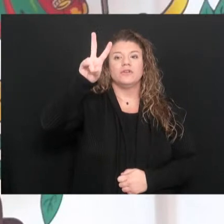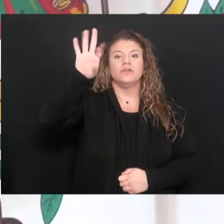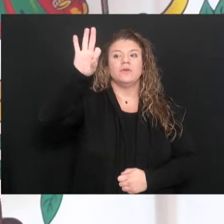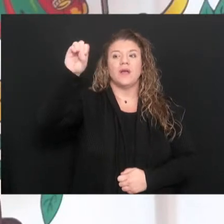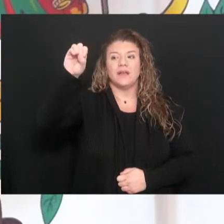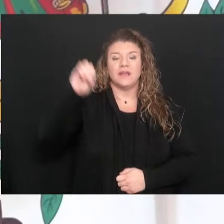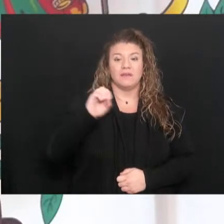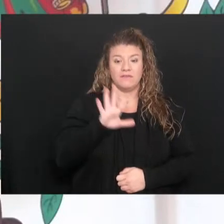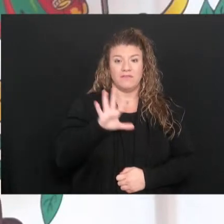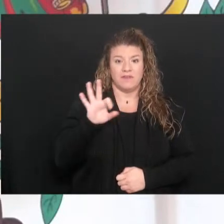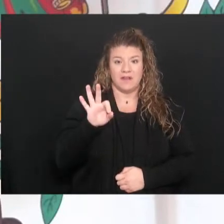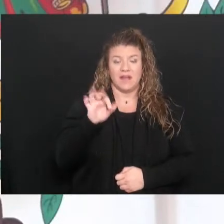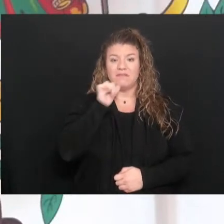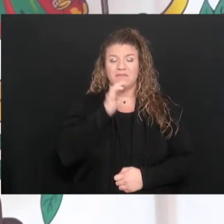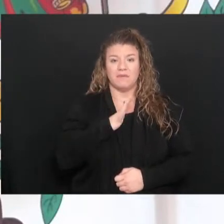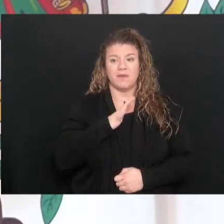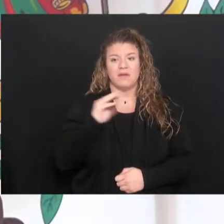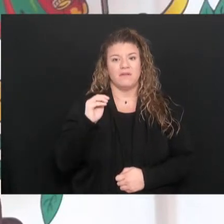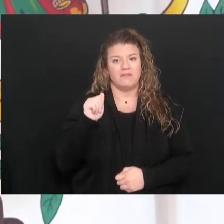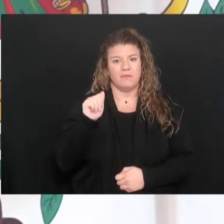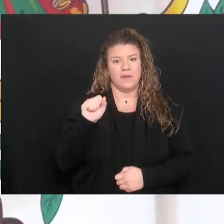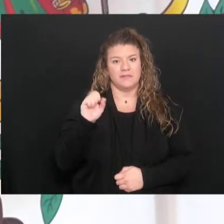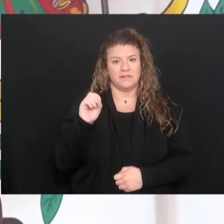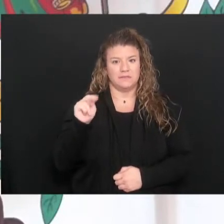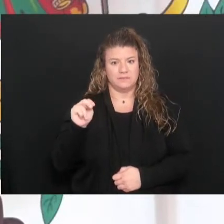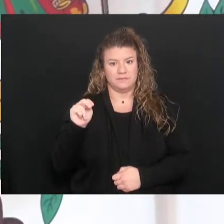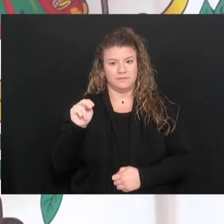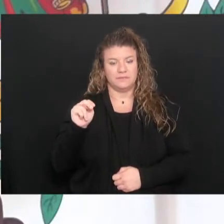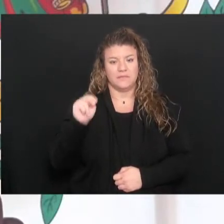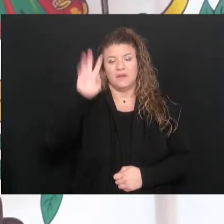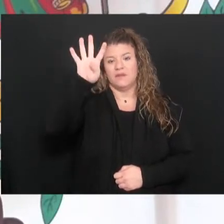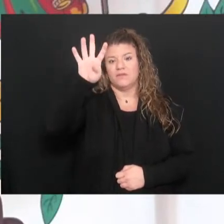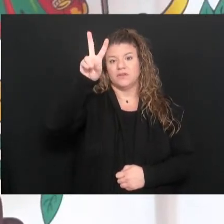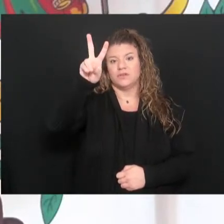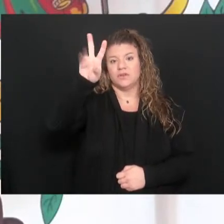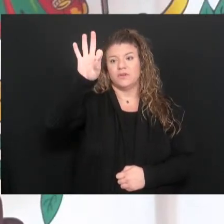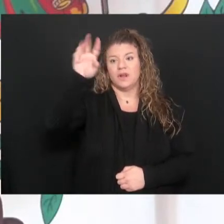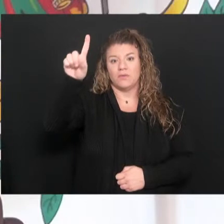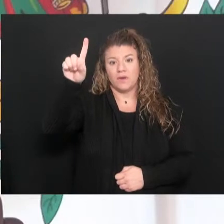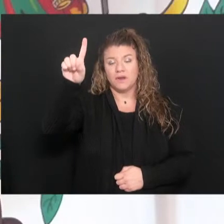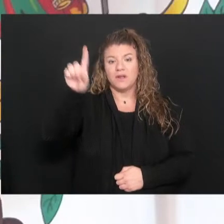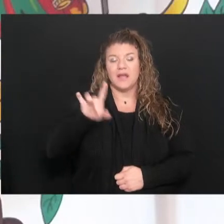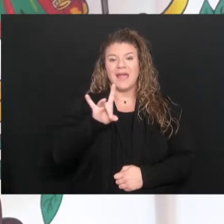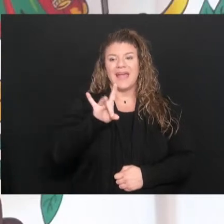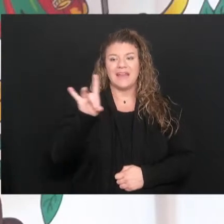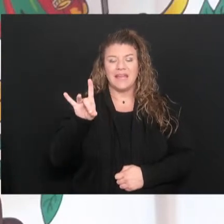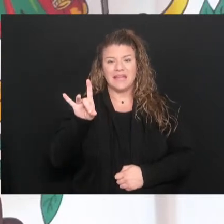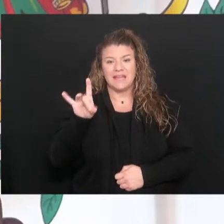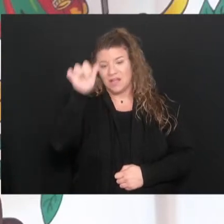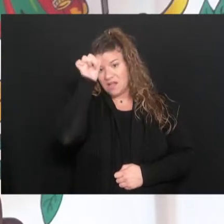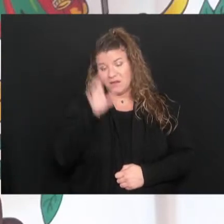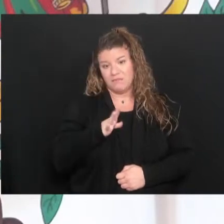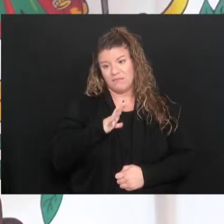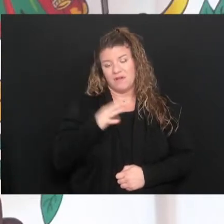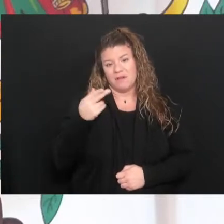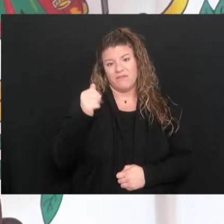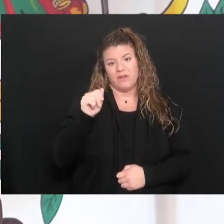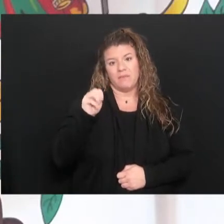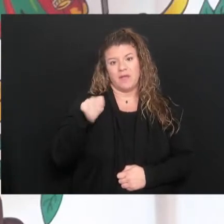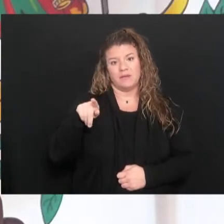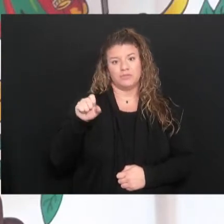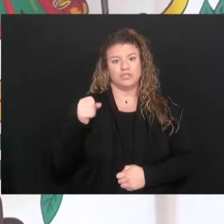a 59-year-old female from Mason County. The 4,291st death, an 88-year-old male from Hampshire